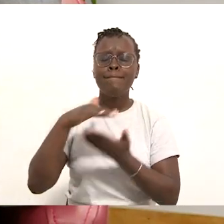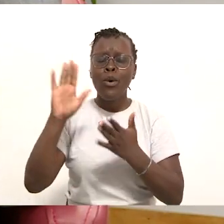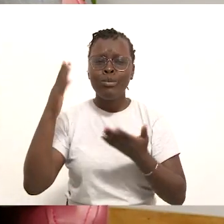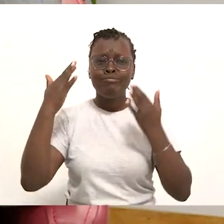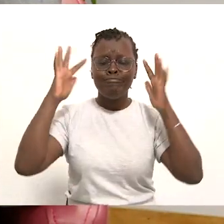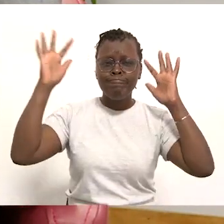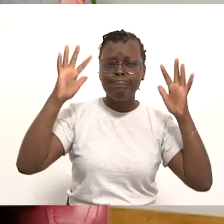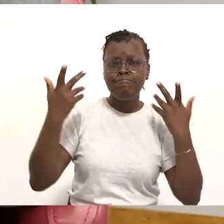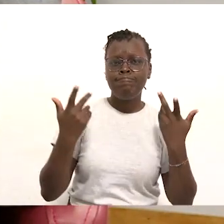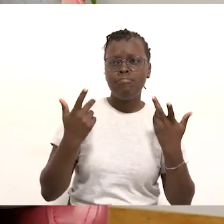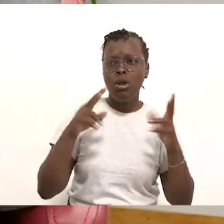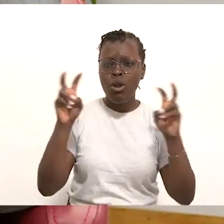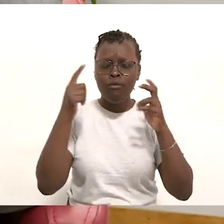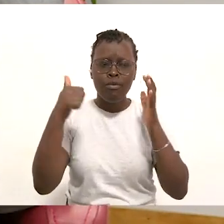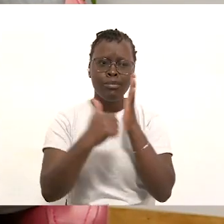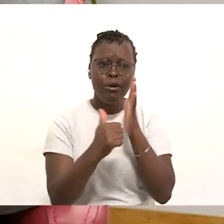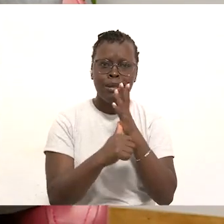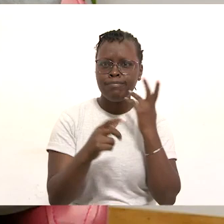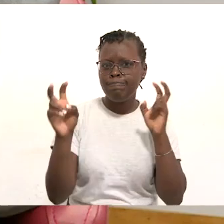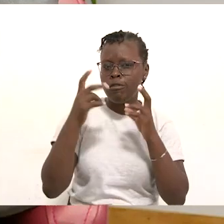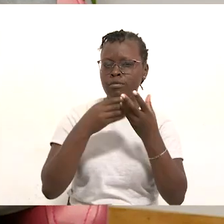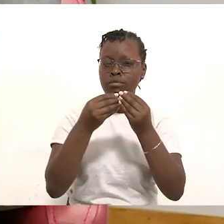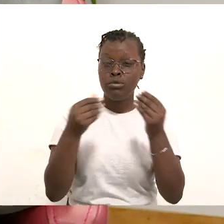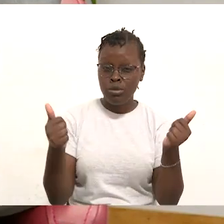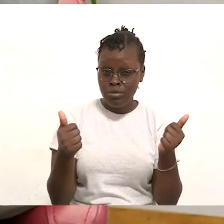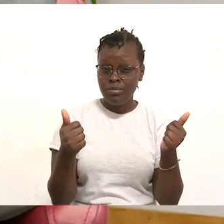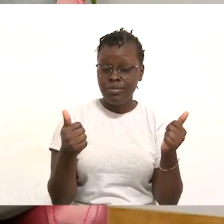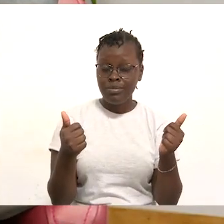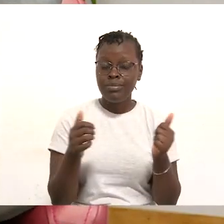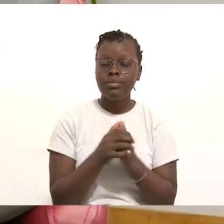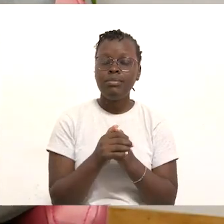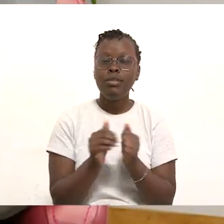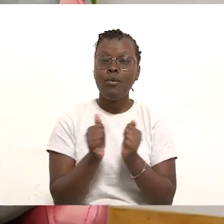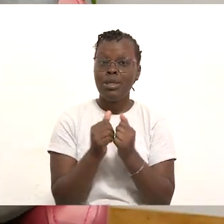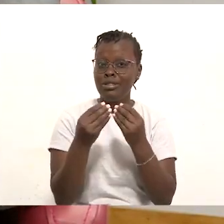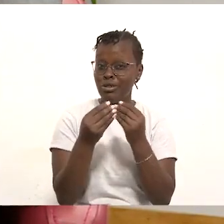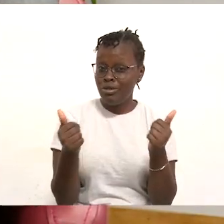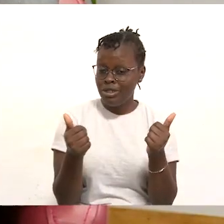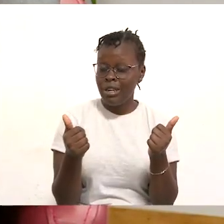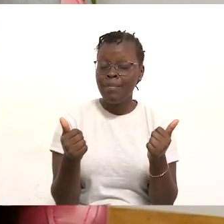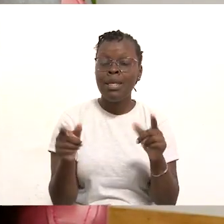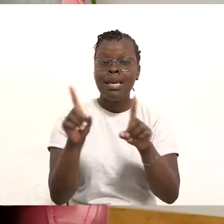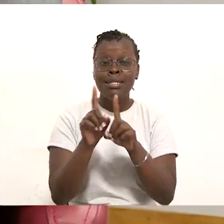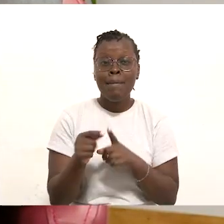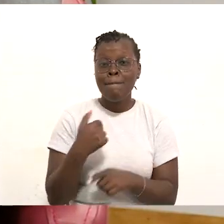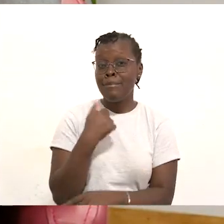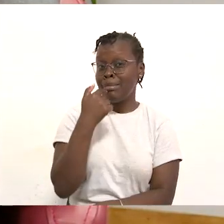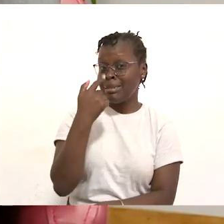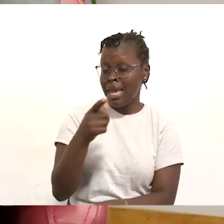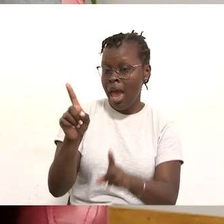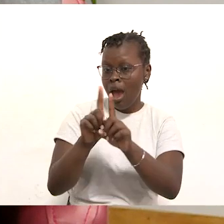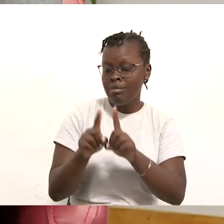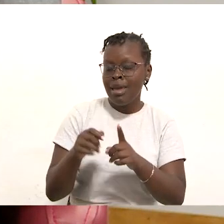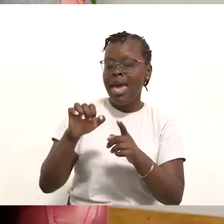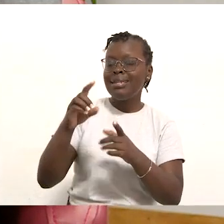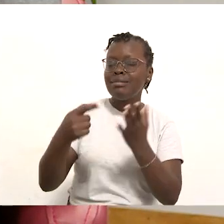around for the problems around us and be able to come out with solutions. I will also say that even as in the EdTech